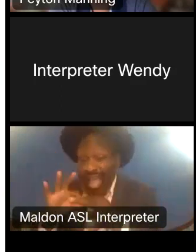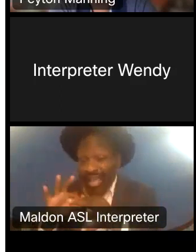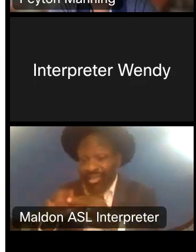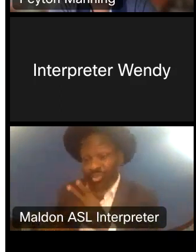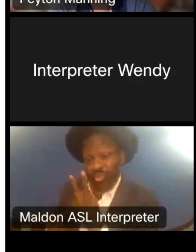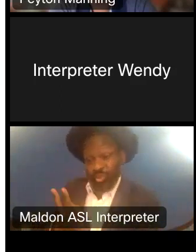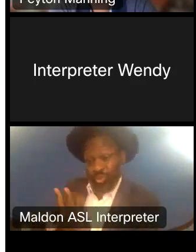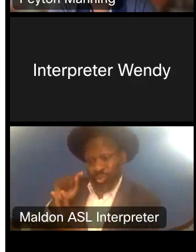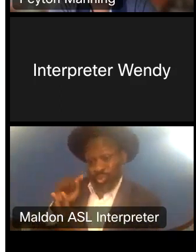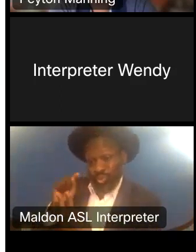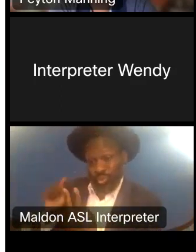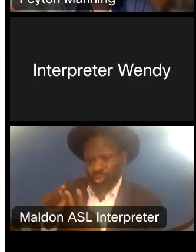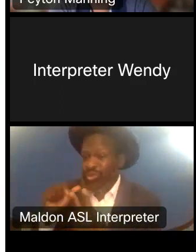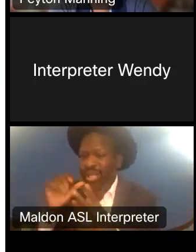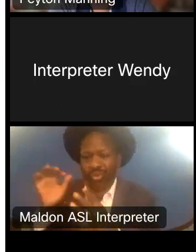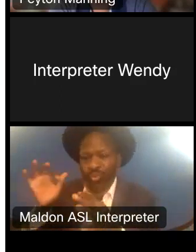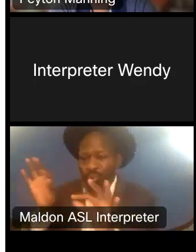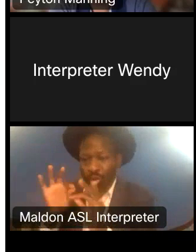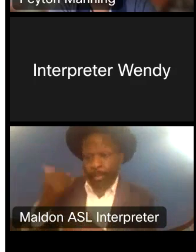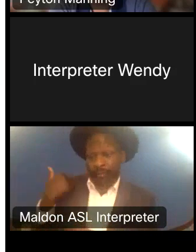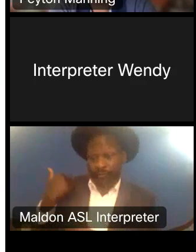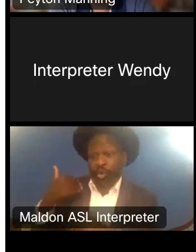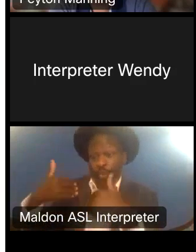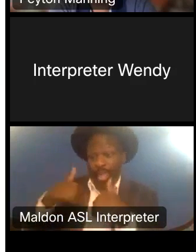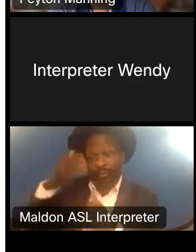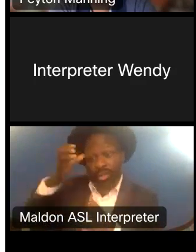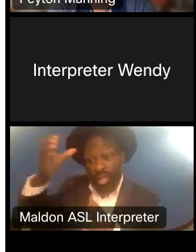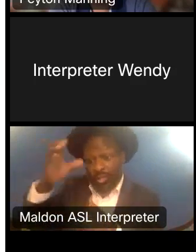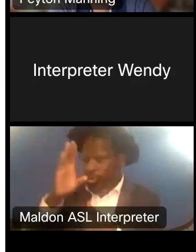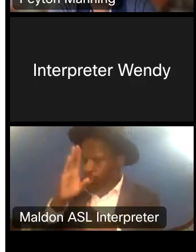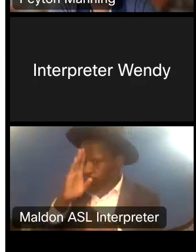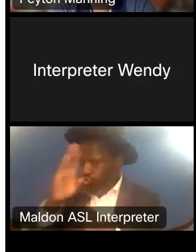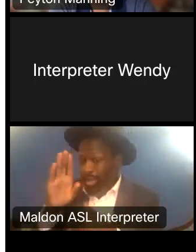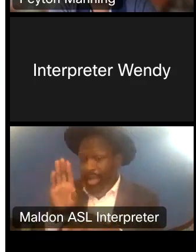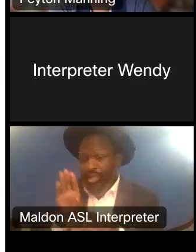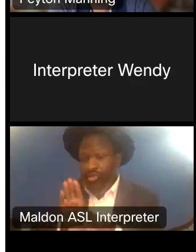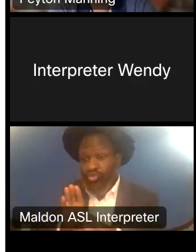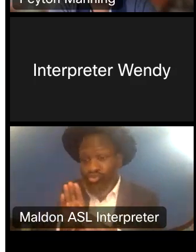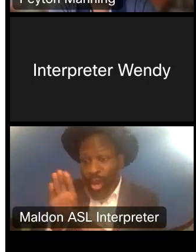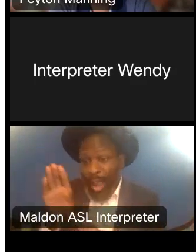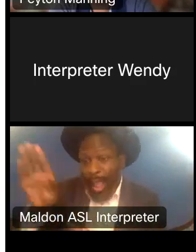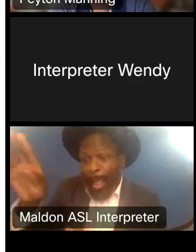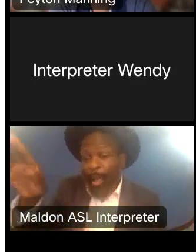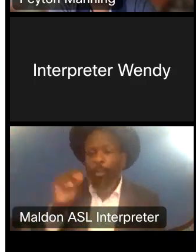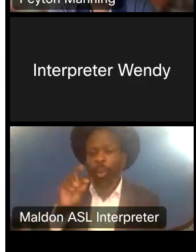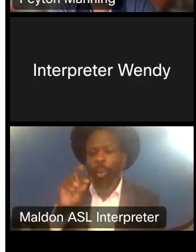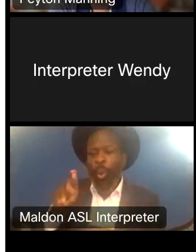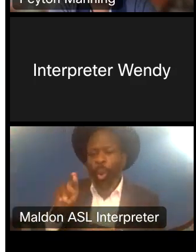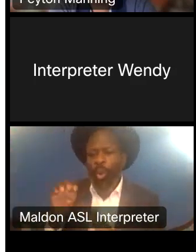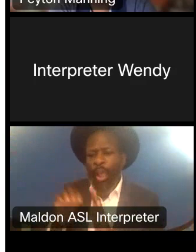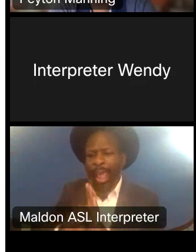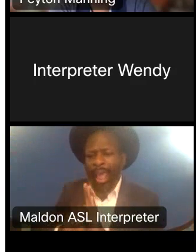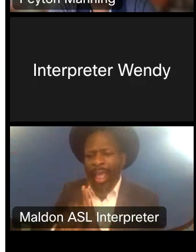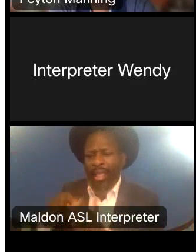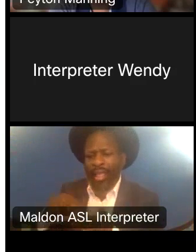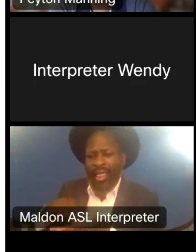had a concept of a direct ramp or elevator connection to the MBT that didn't involve kind of going through a